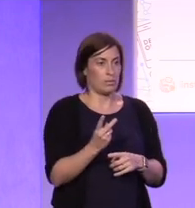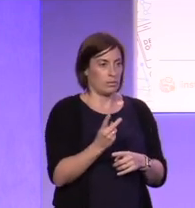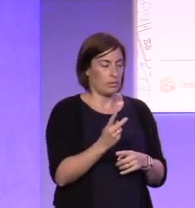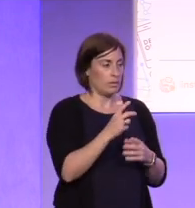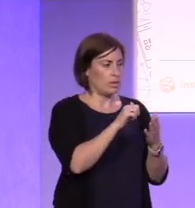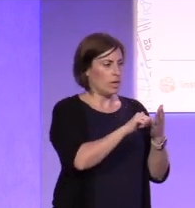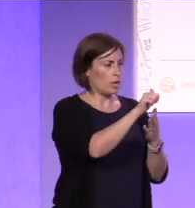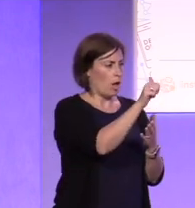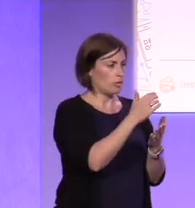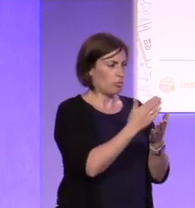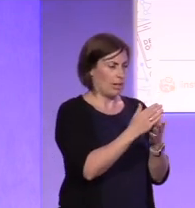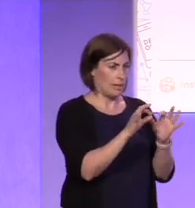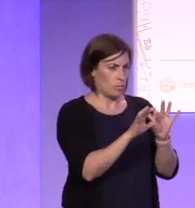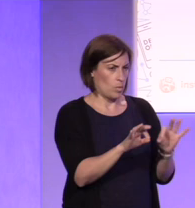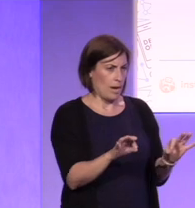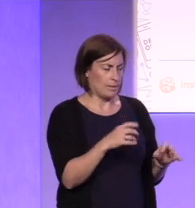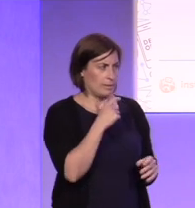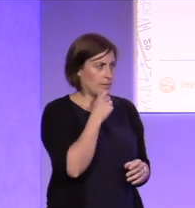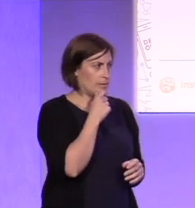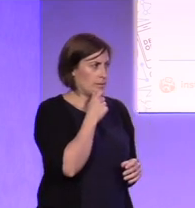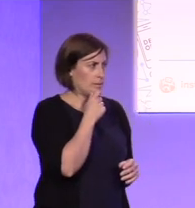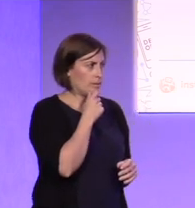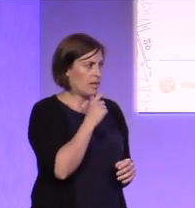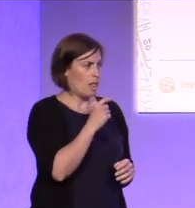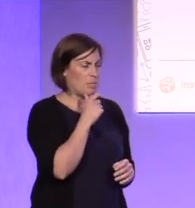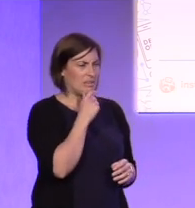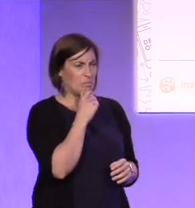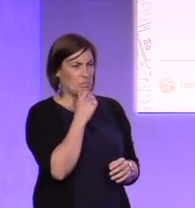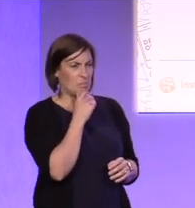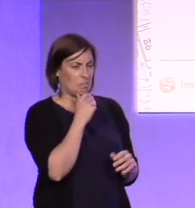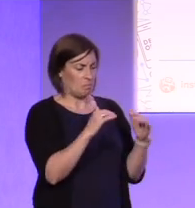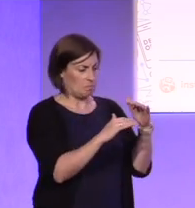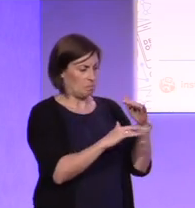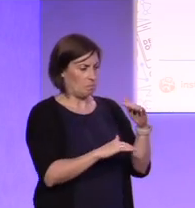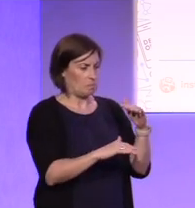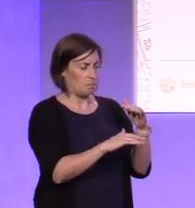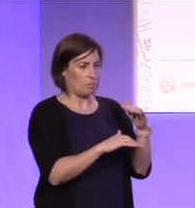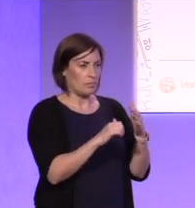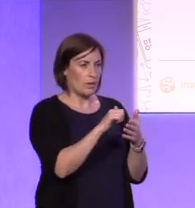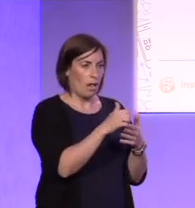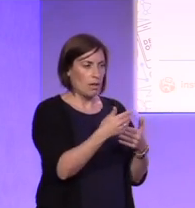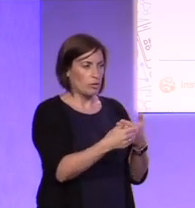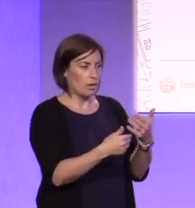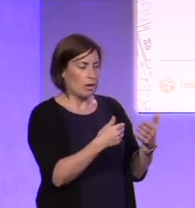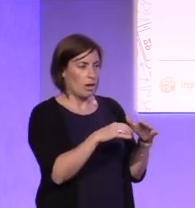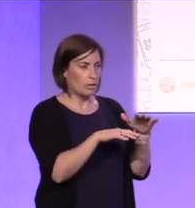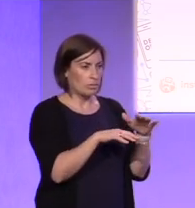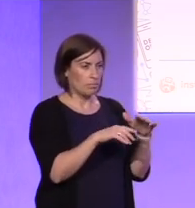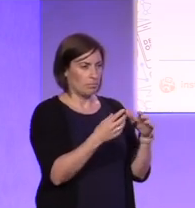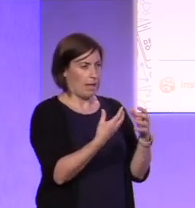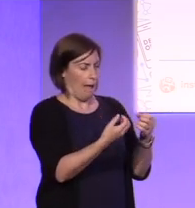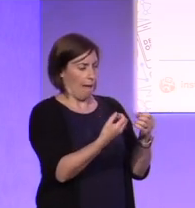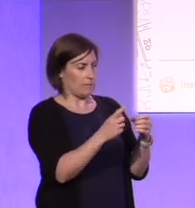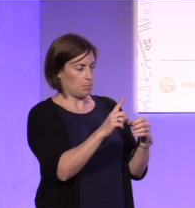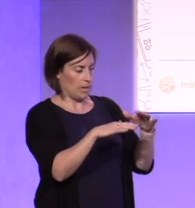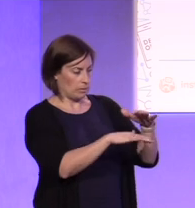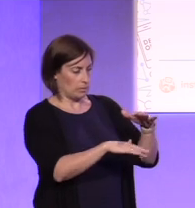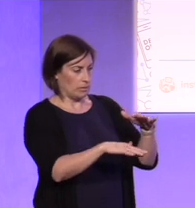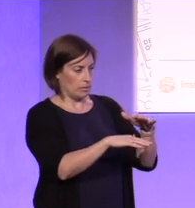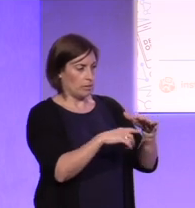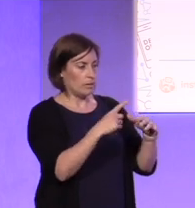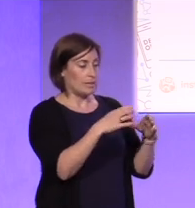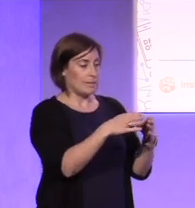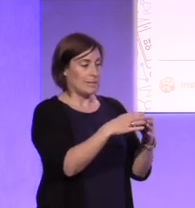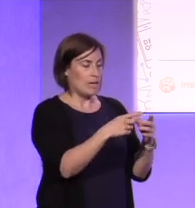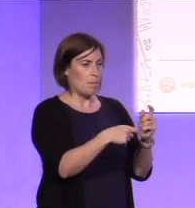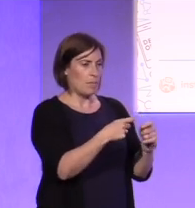spoken, very inwardly looking, very covert. But over time, as the team became more confident in itself, the culture became louder. It became